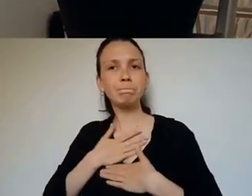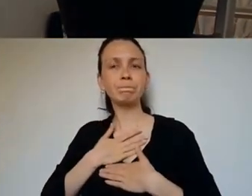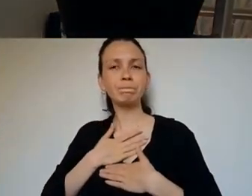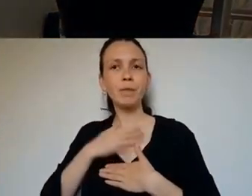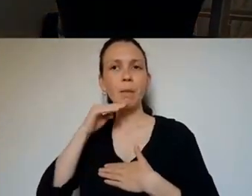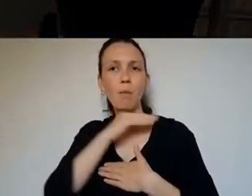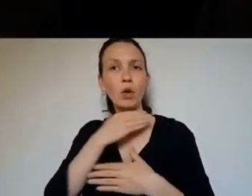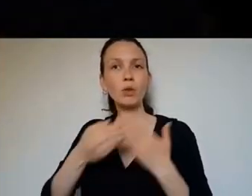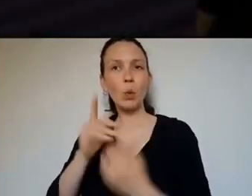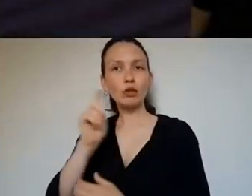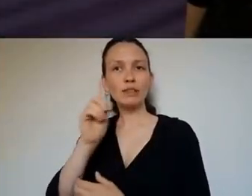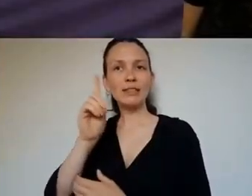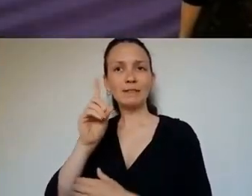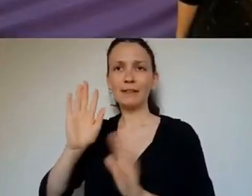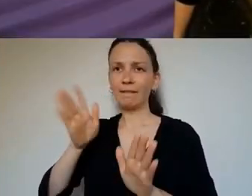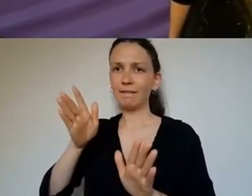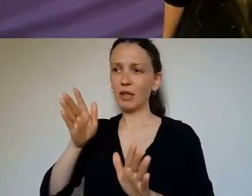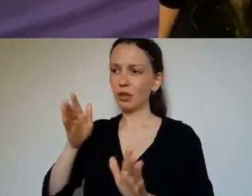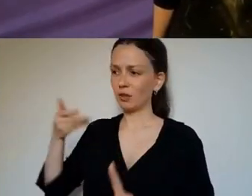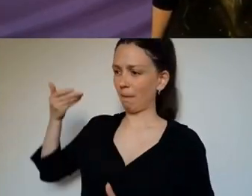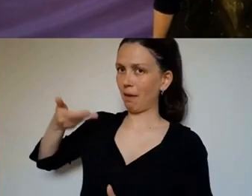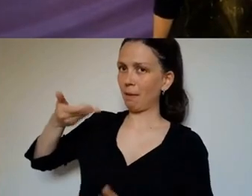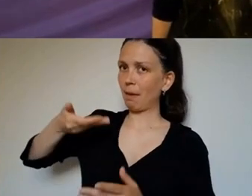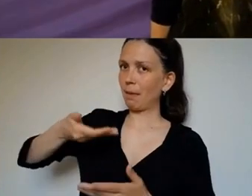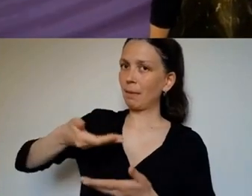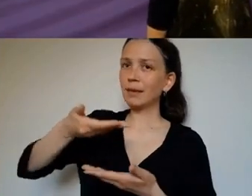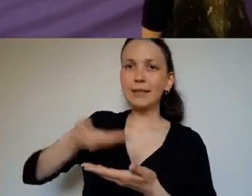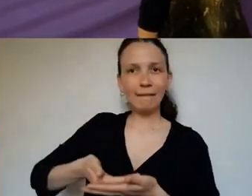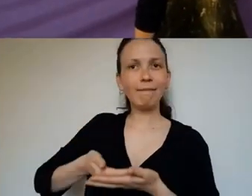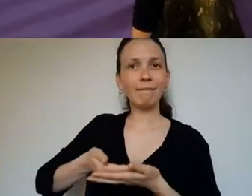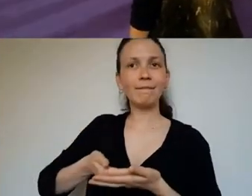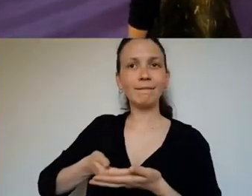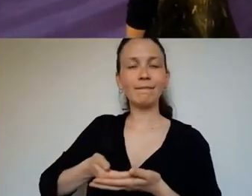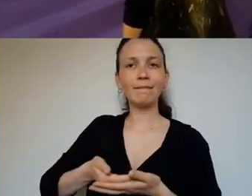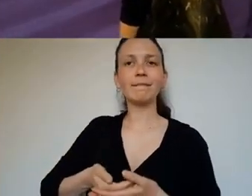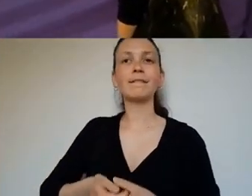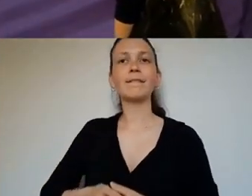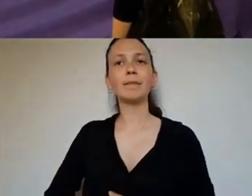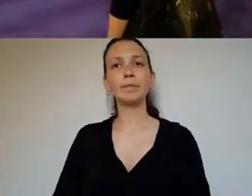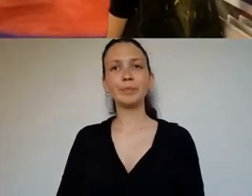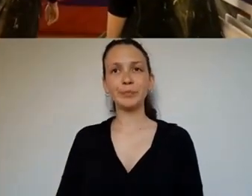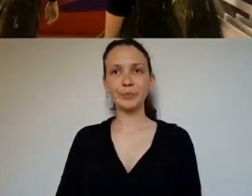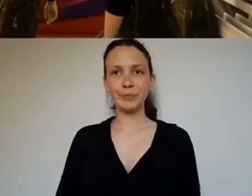I watch, and I listen, and I feel the importance of what Deevy has left us.